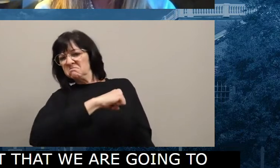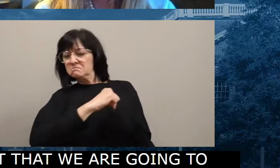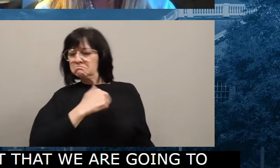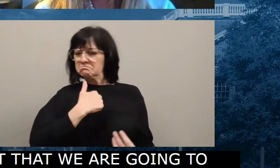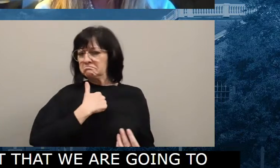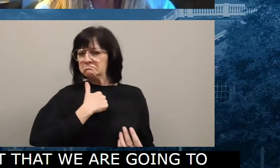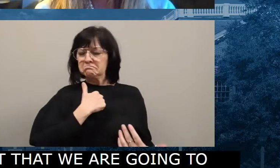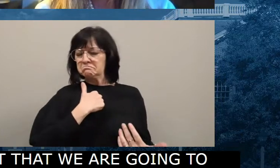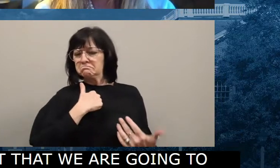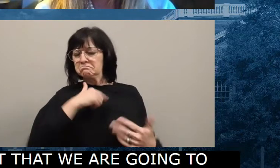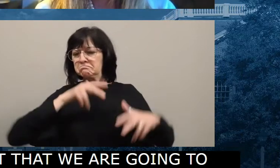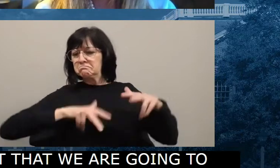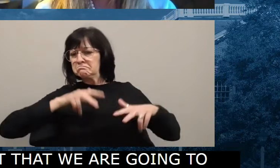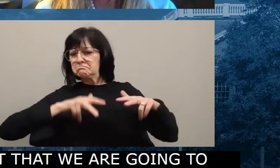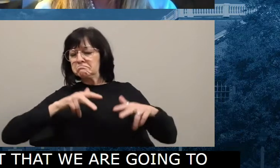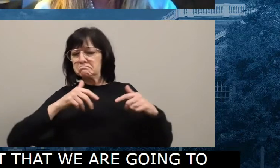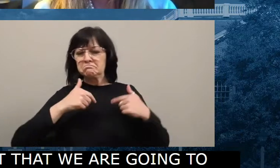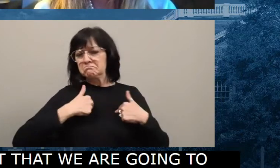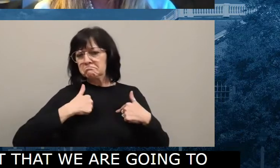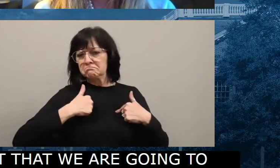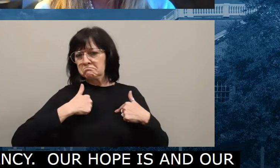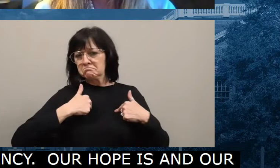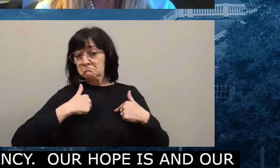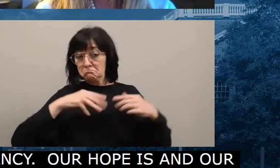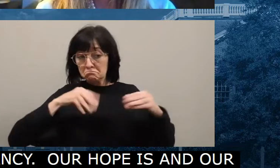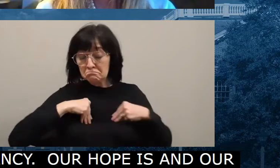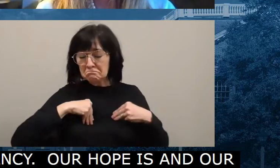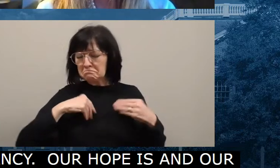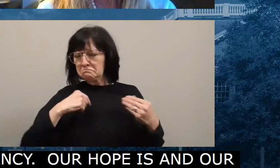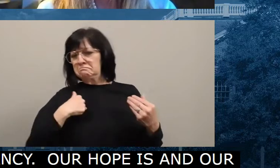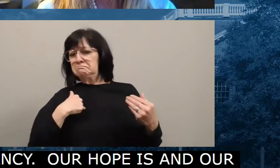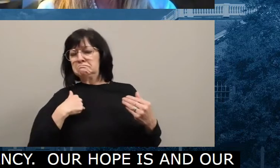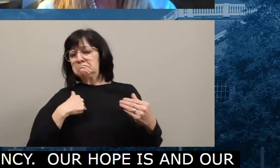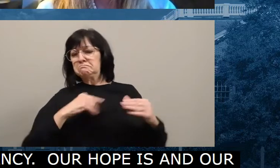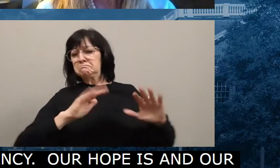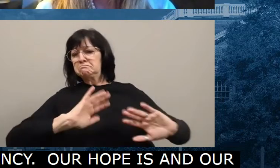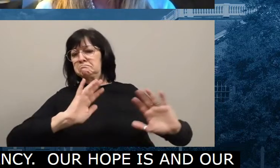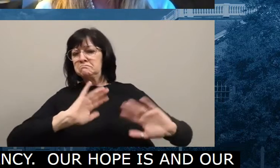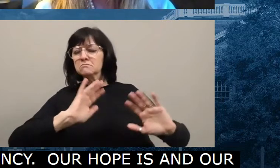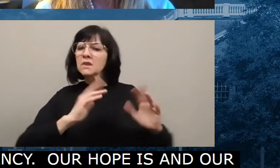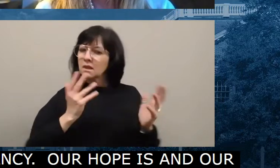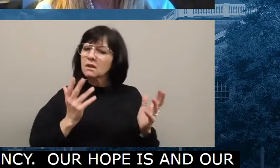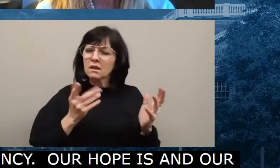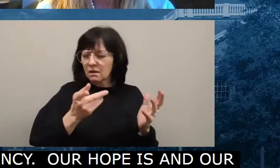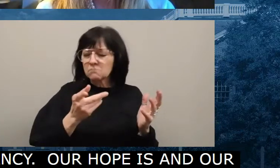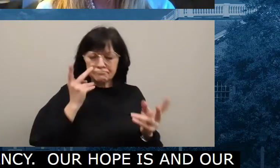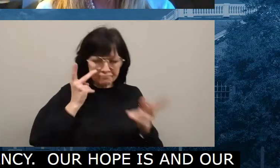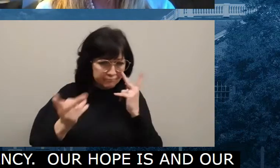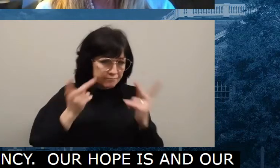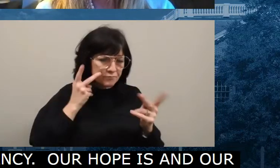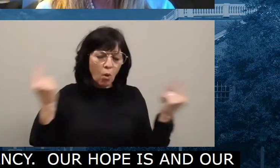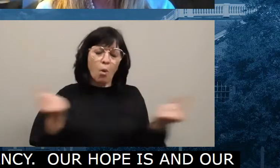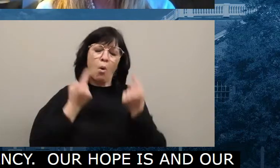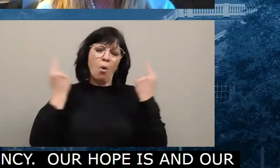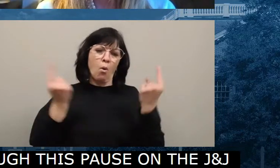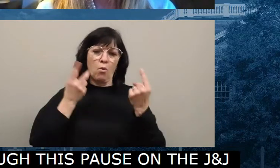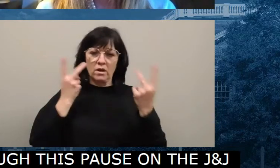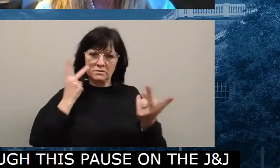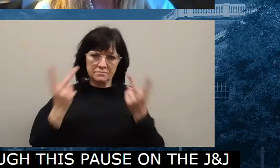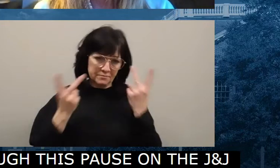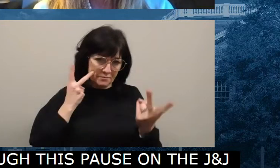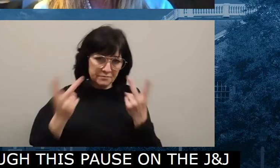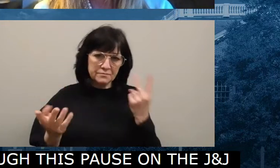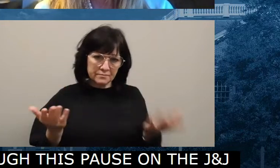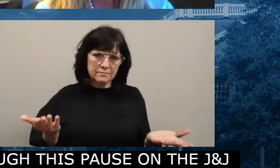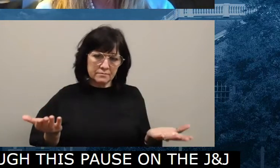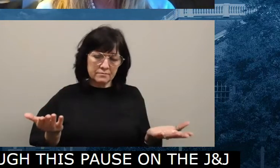move through this pause on the J&J distribution, is that'll create a level